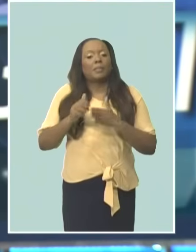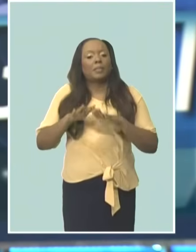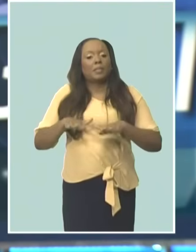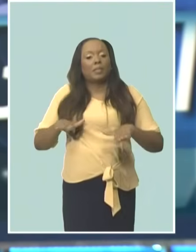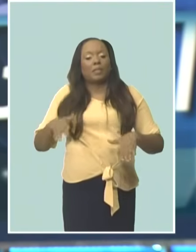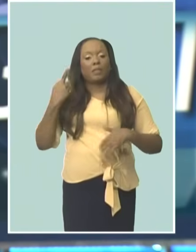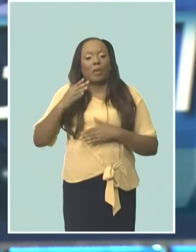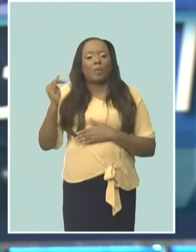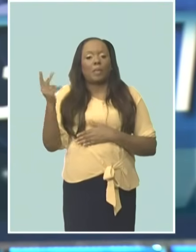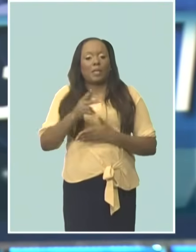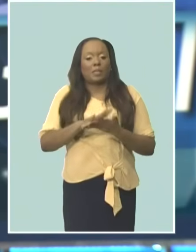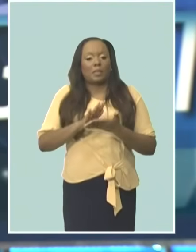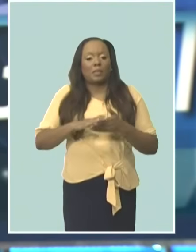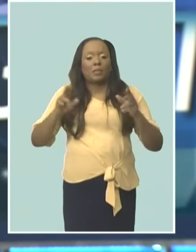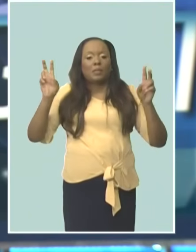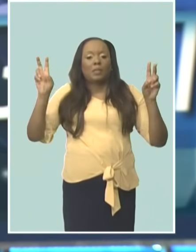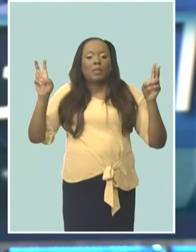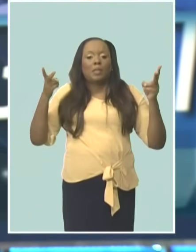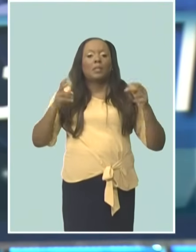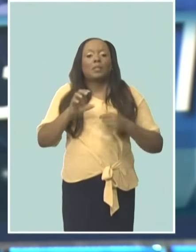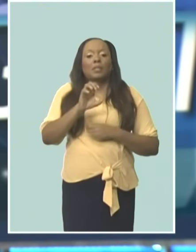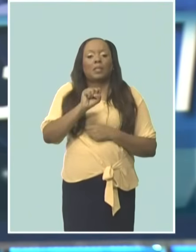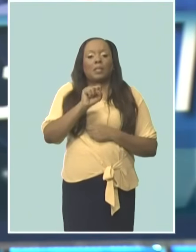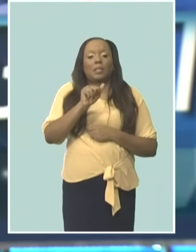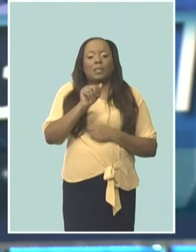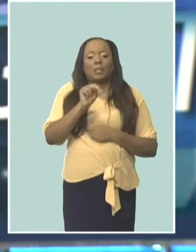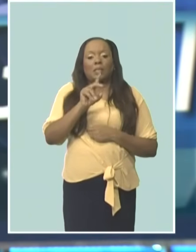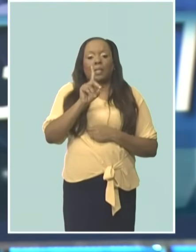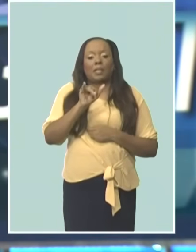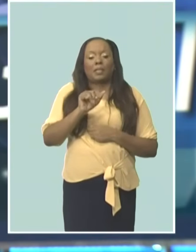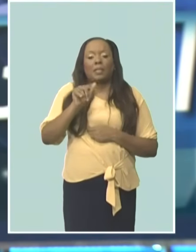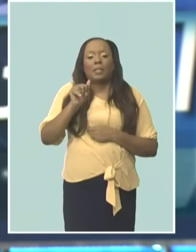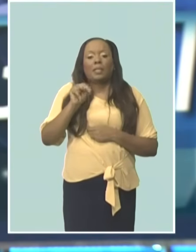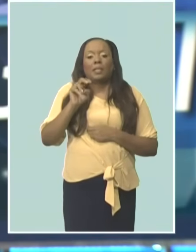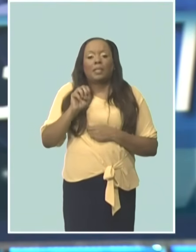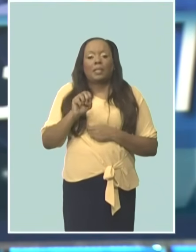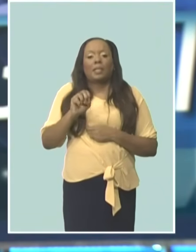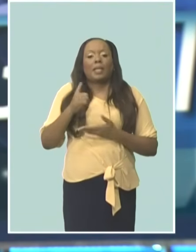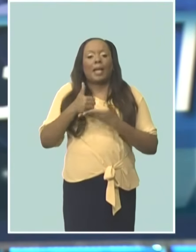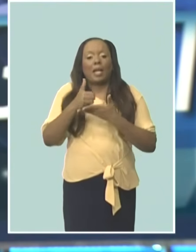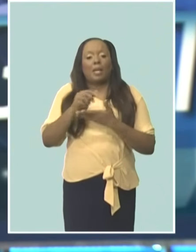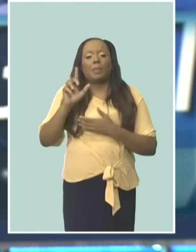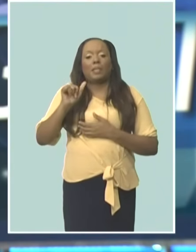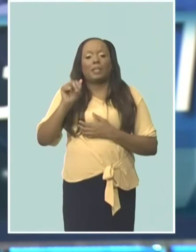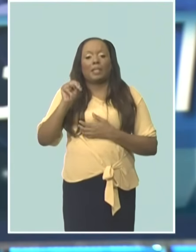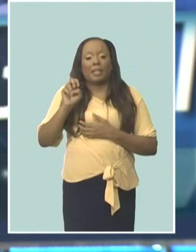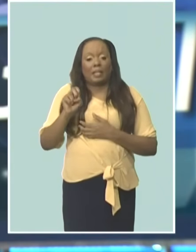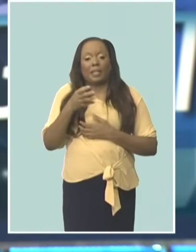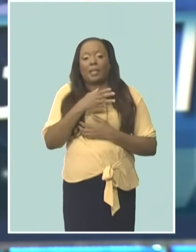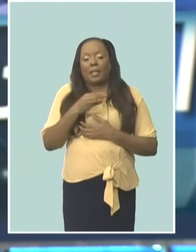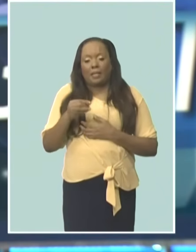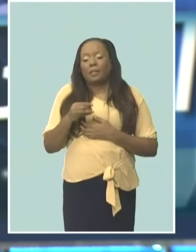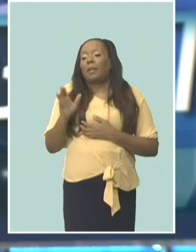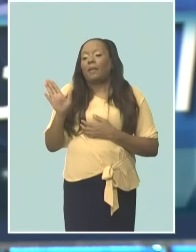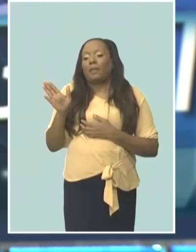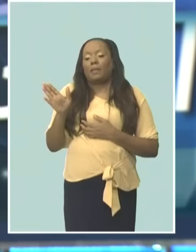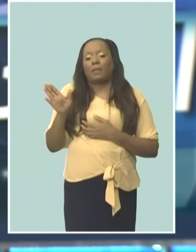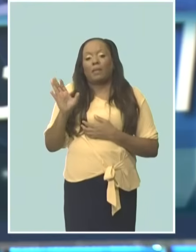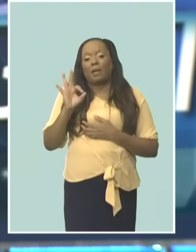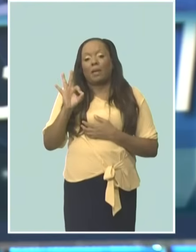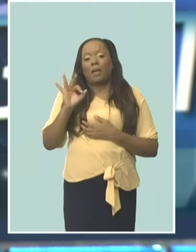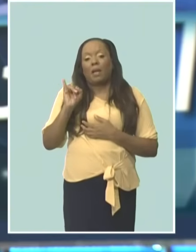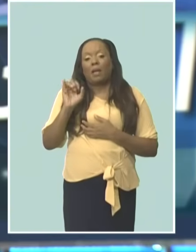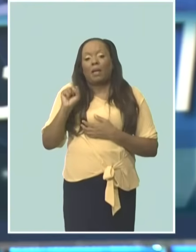Those charities are the Faith Marshall Harris Sandy Lane Charitable Trust Helpline and the Fishers of Men Charity. Rachel Agard has